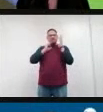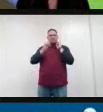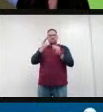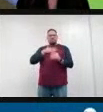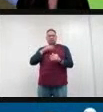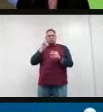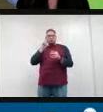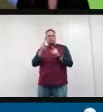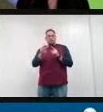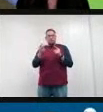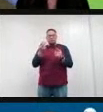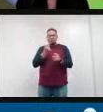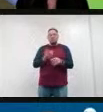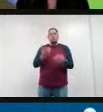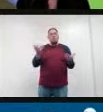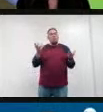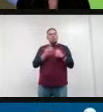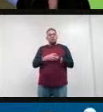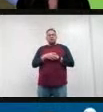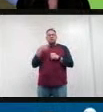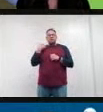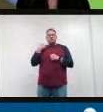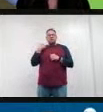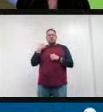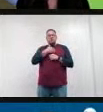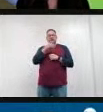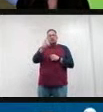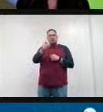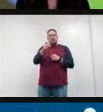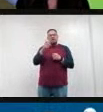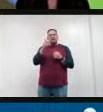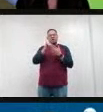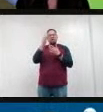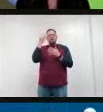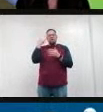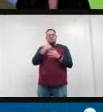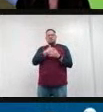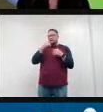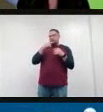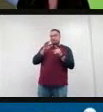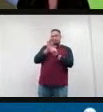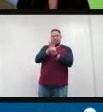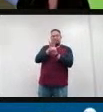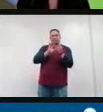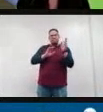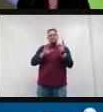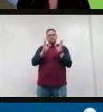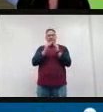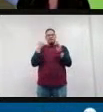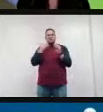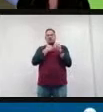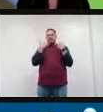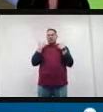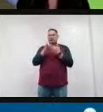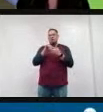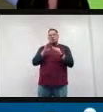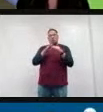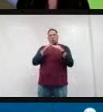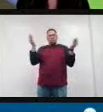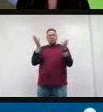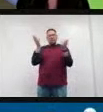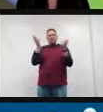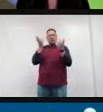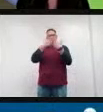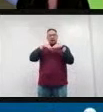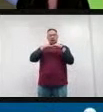So we need to, that's why we have public meeting where we have this kind of open collaborative conversation.